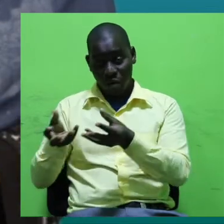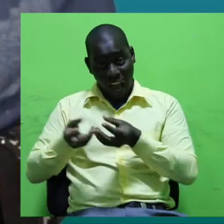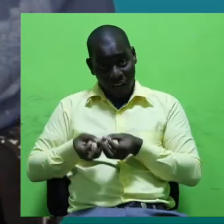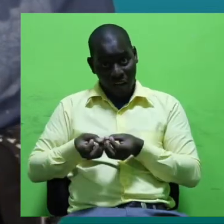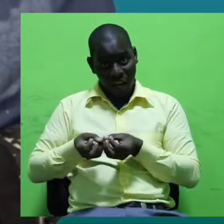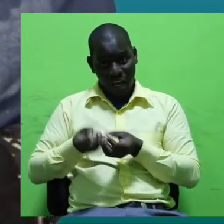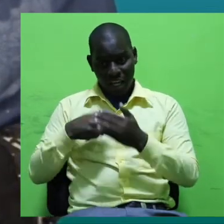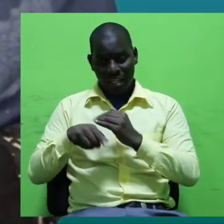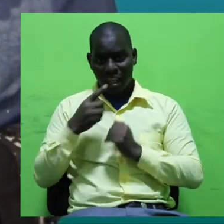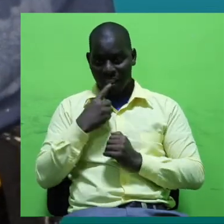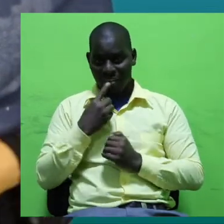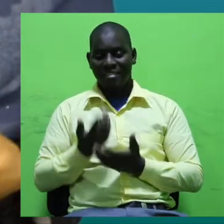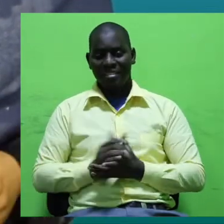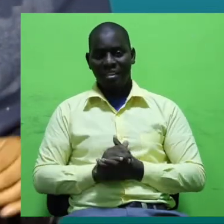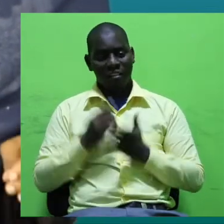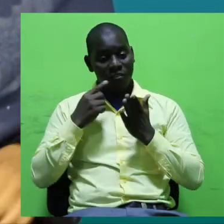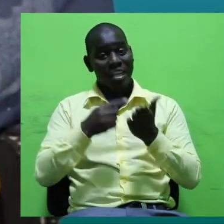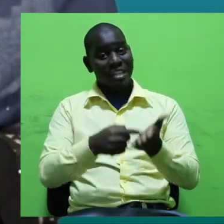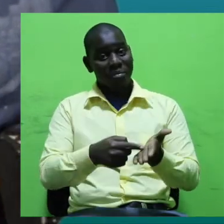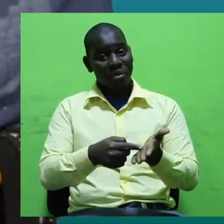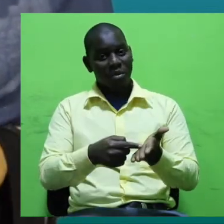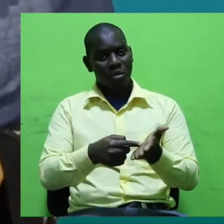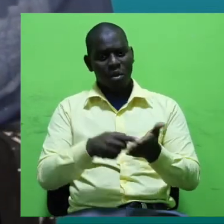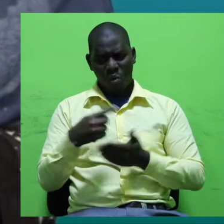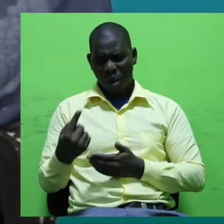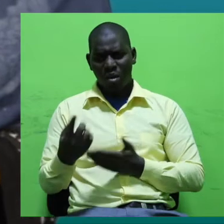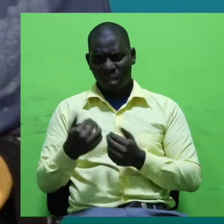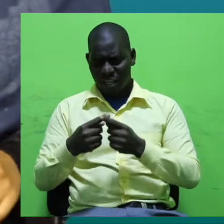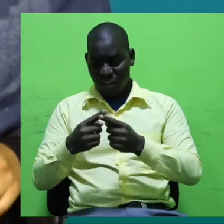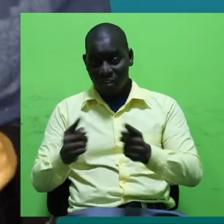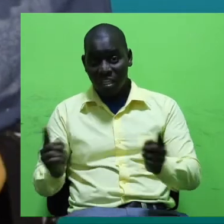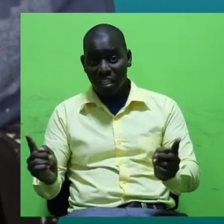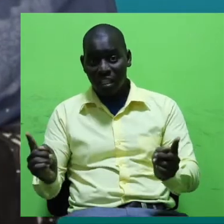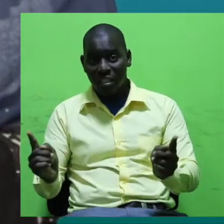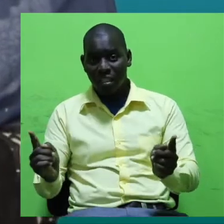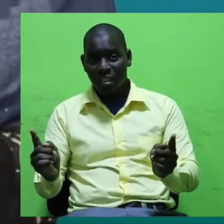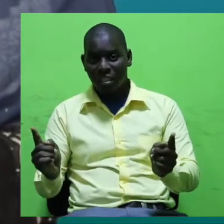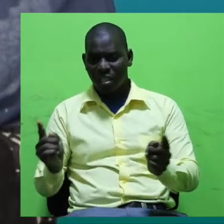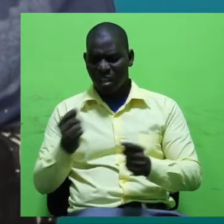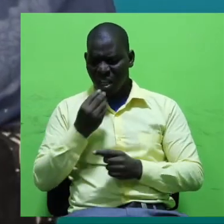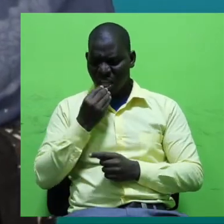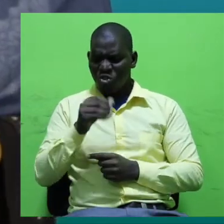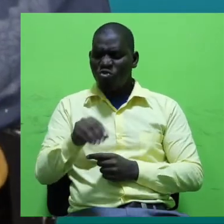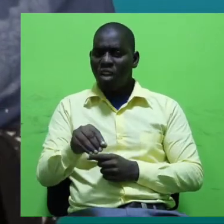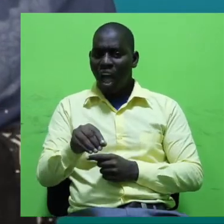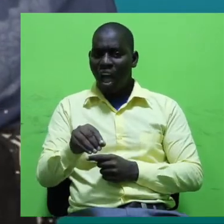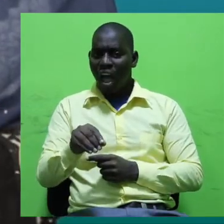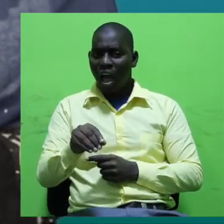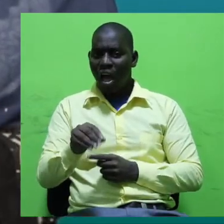place in the world. The system is called International System of Units, SI